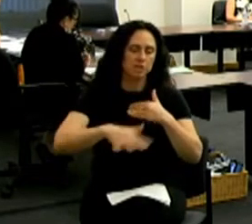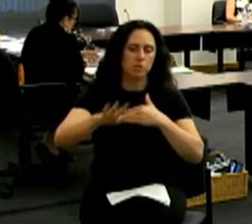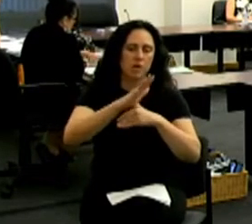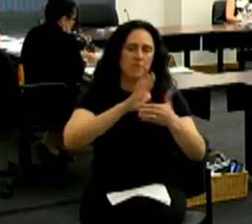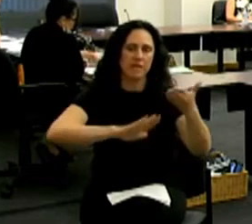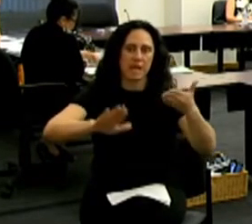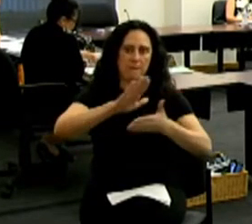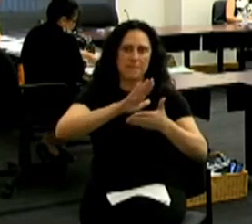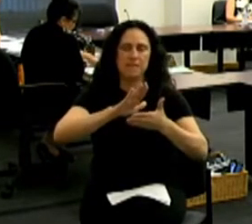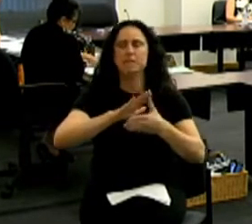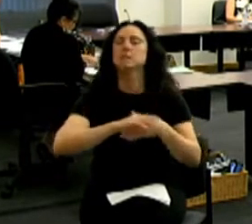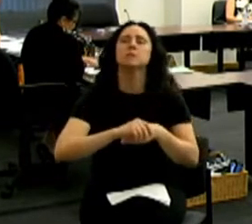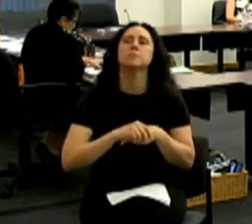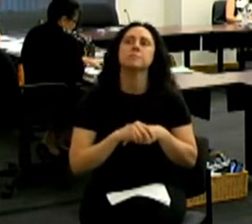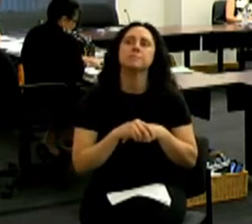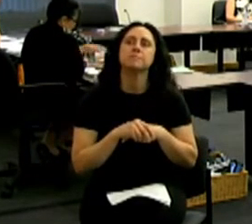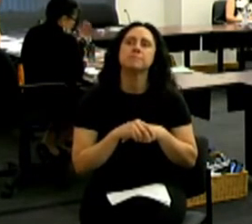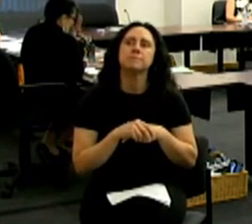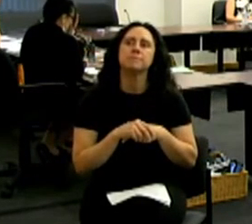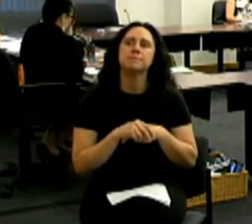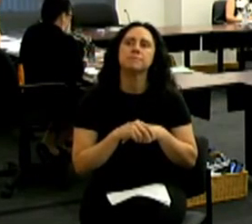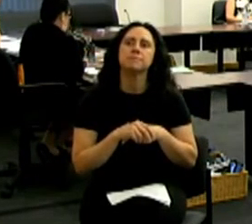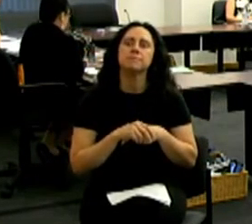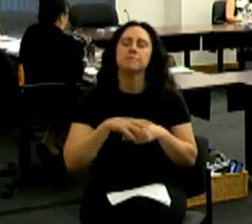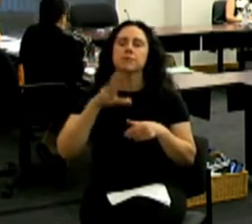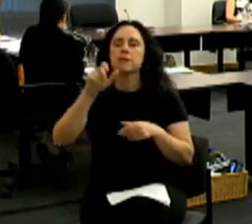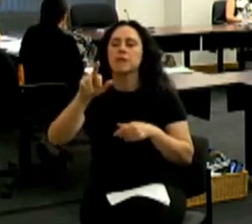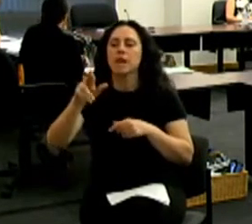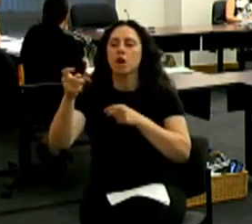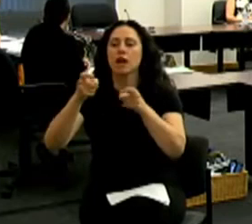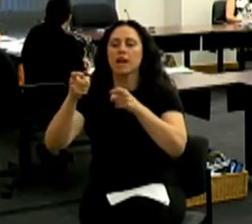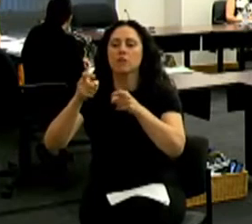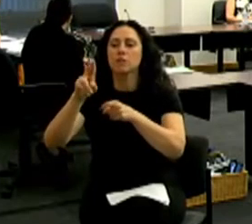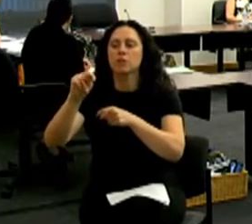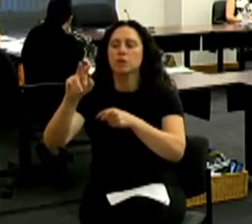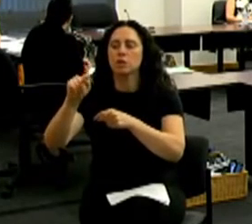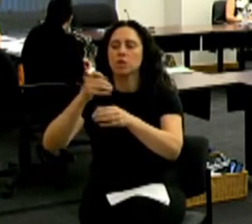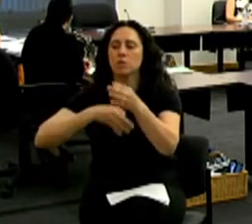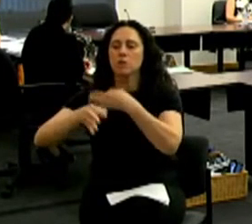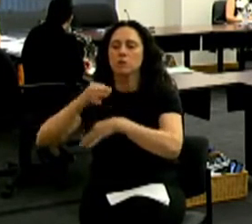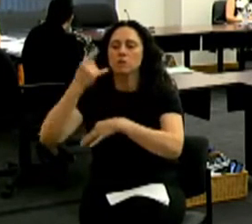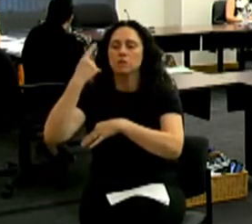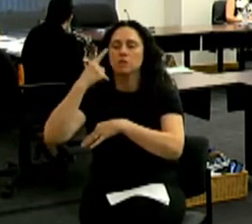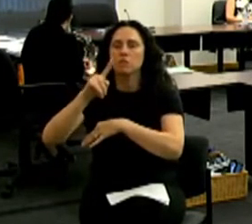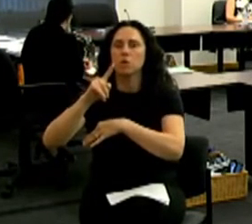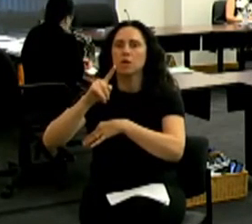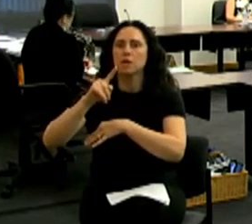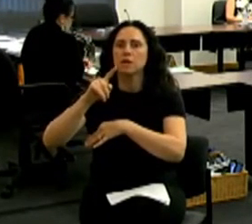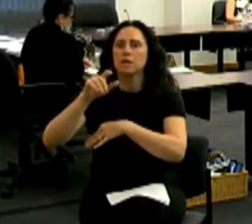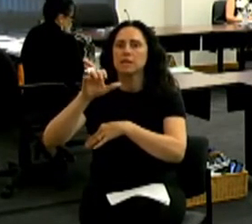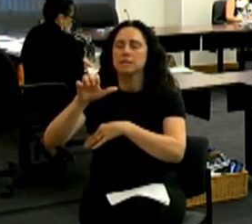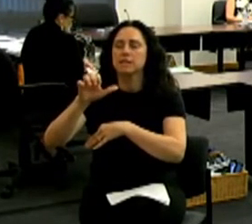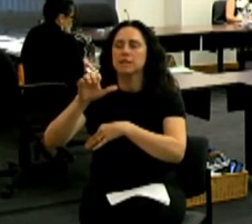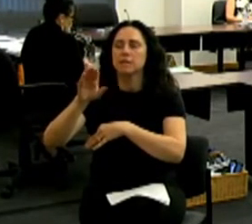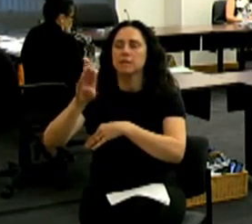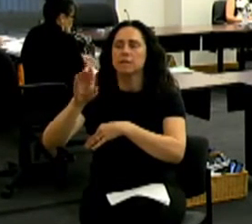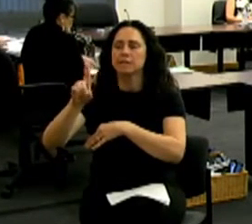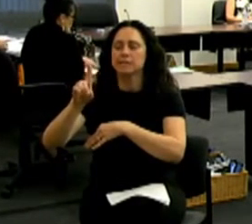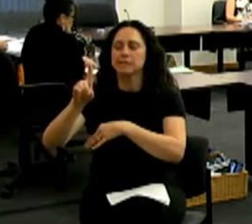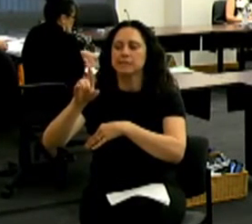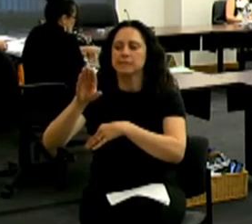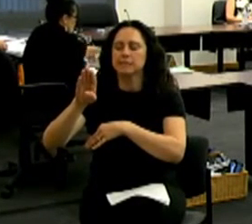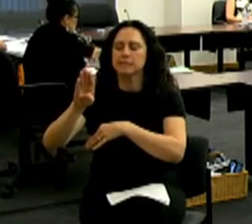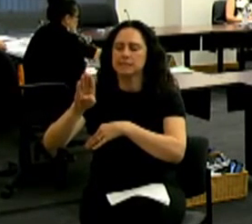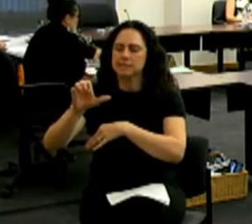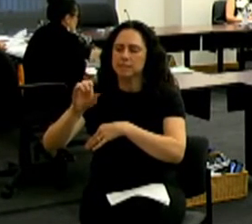campus. The air handler unit replacement which is a CDV project, is going to